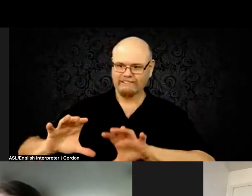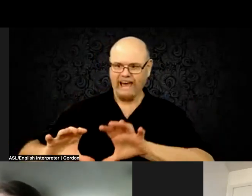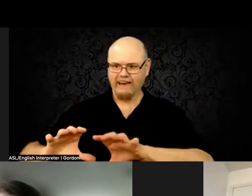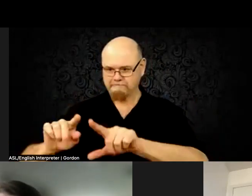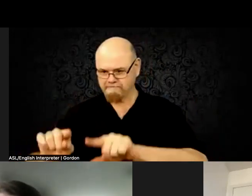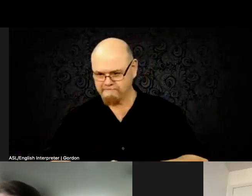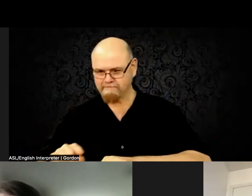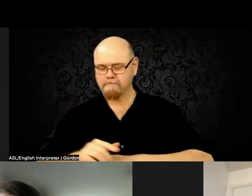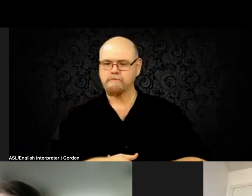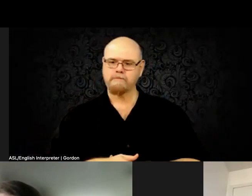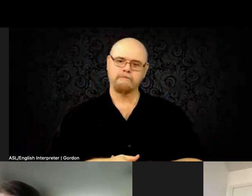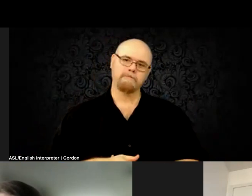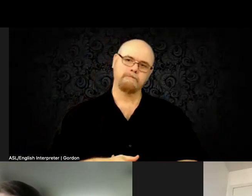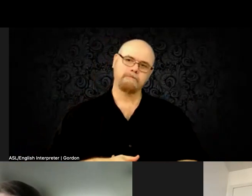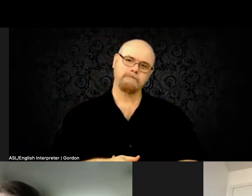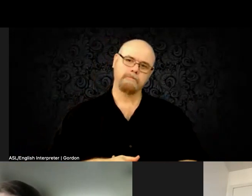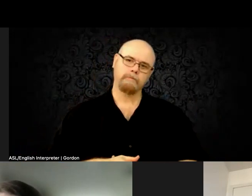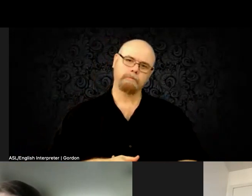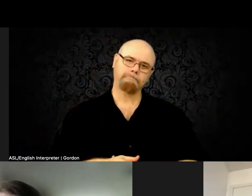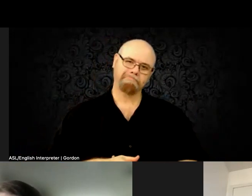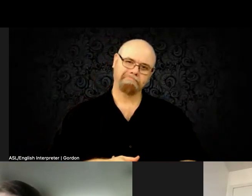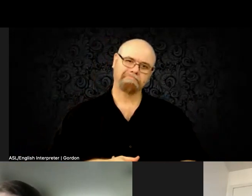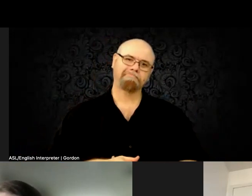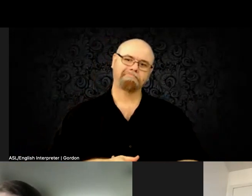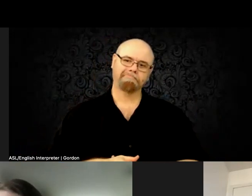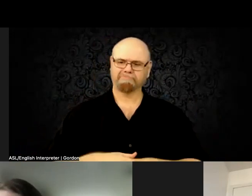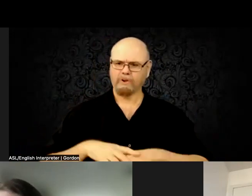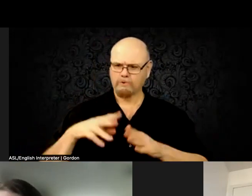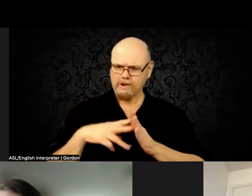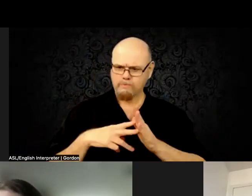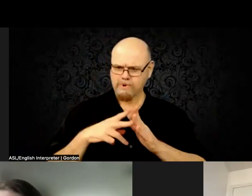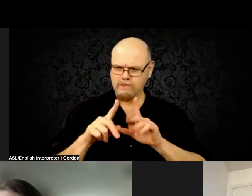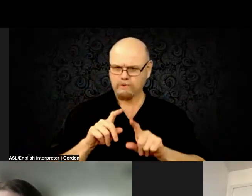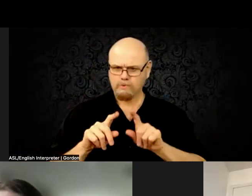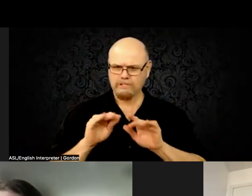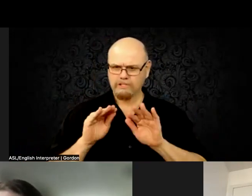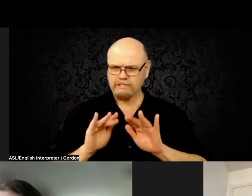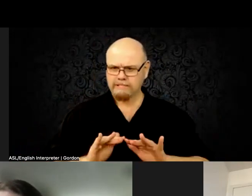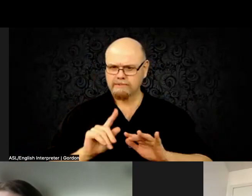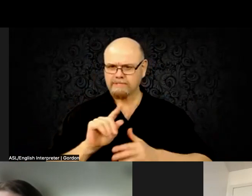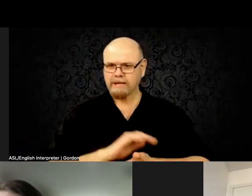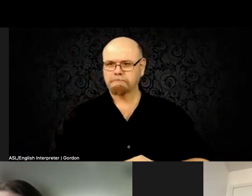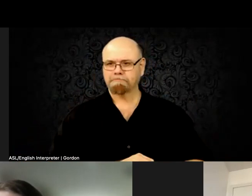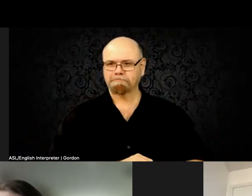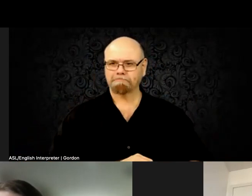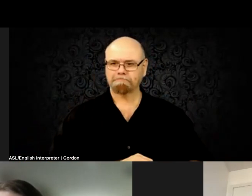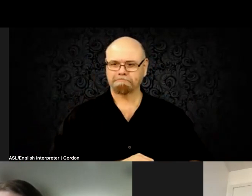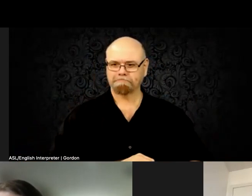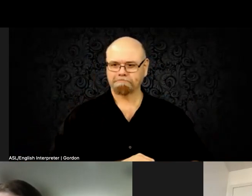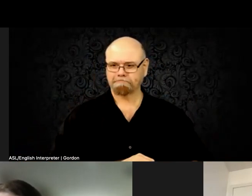So I can read out the questions. Just a second.